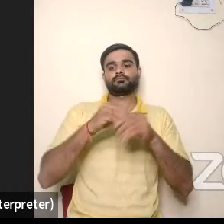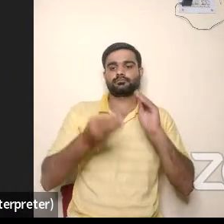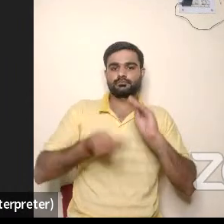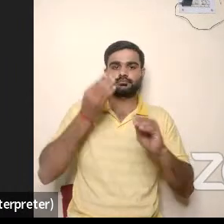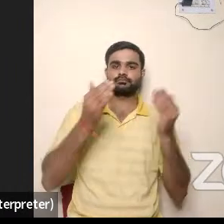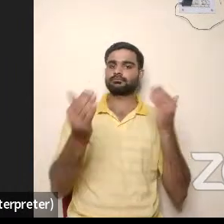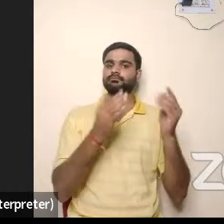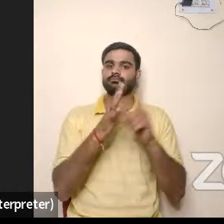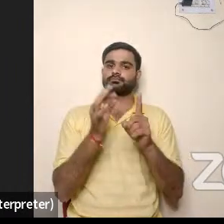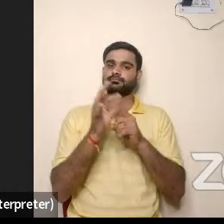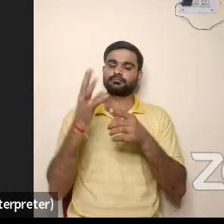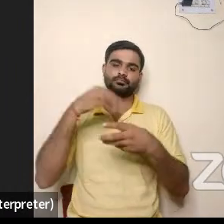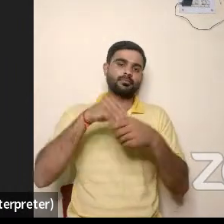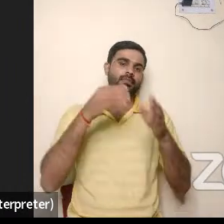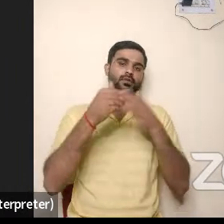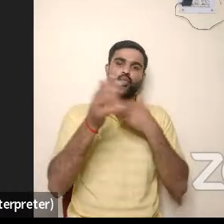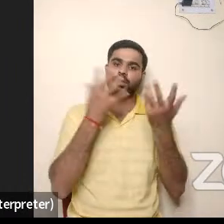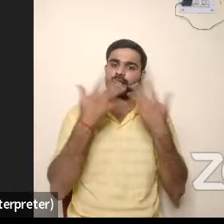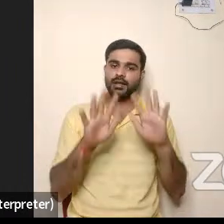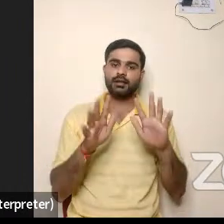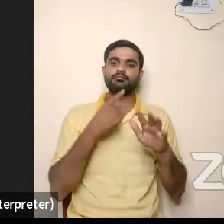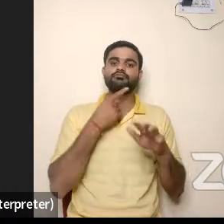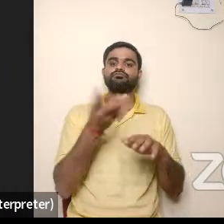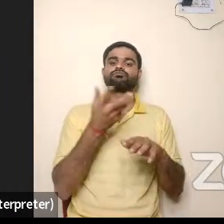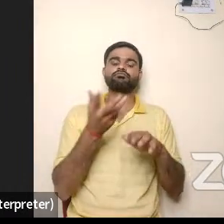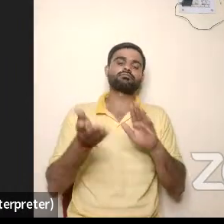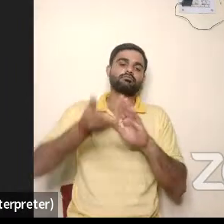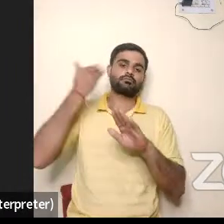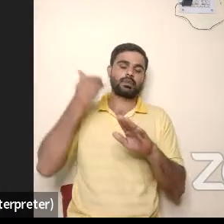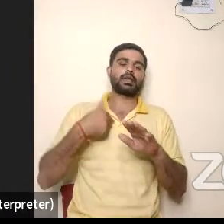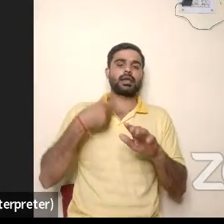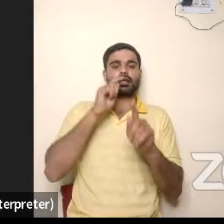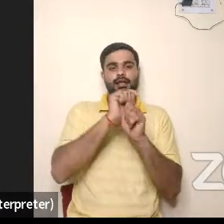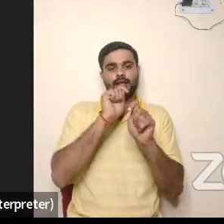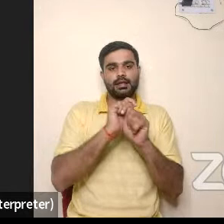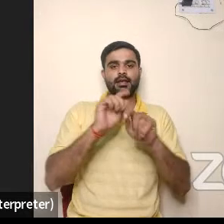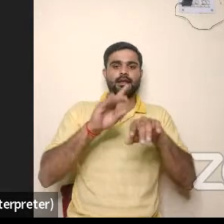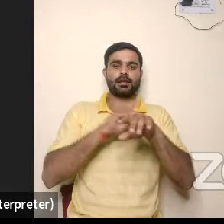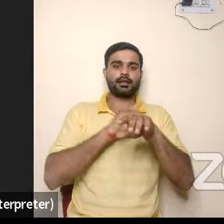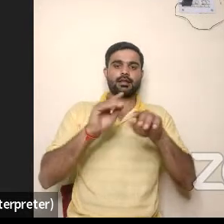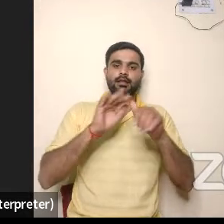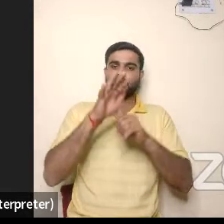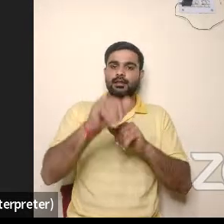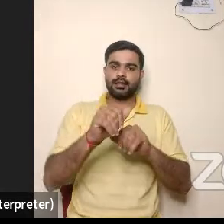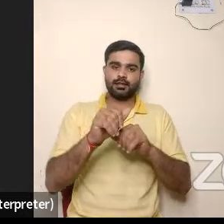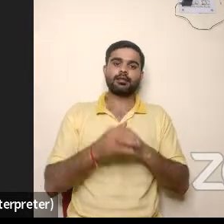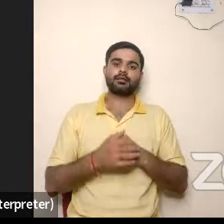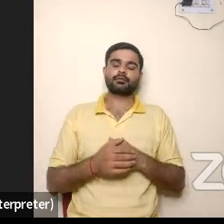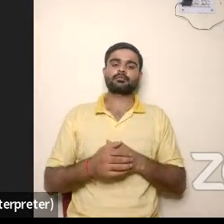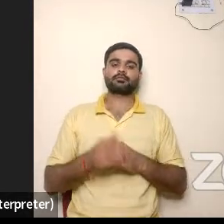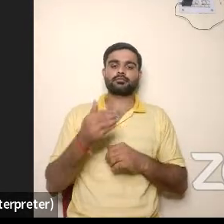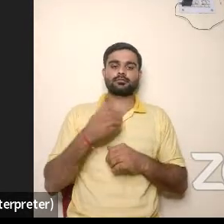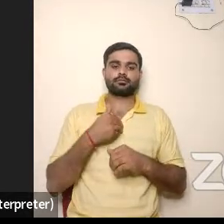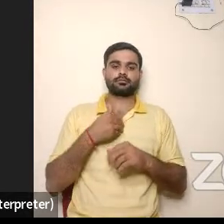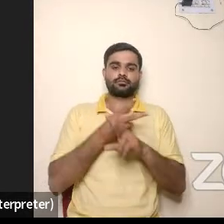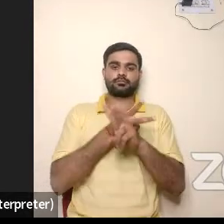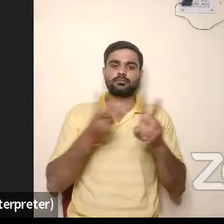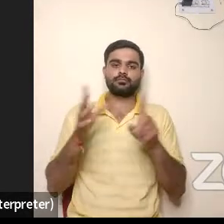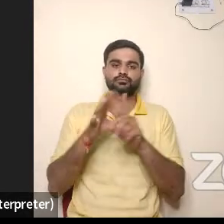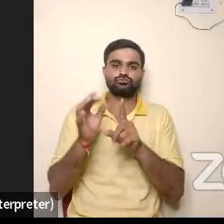service providers whenever that is what, at least from my work on digital accessibility, that I am kind of